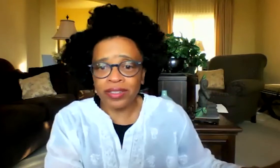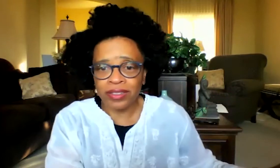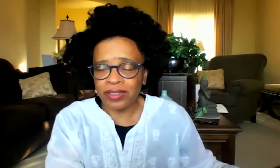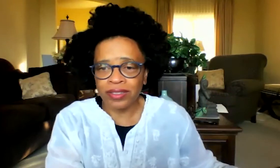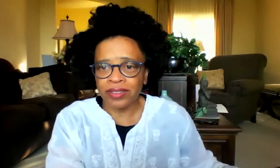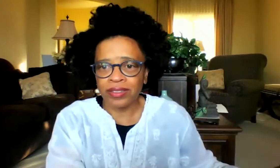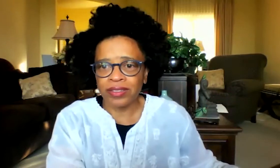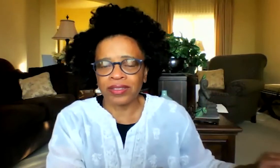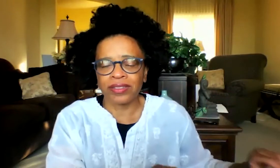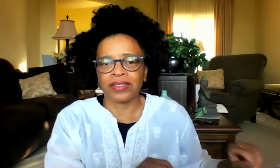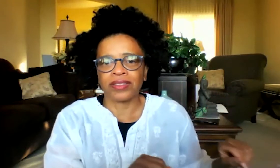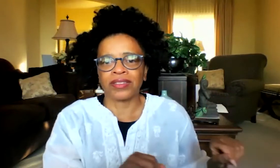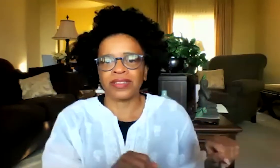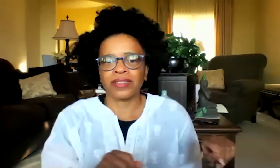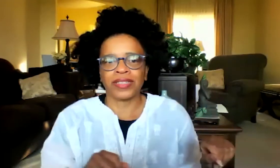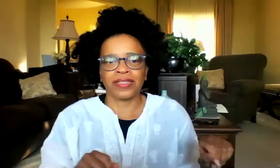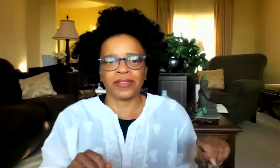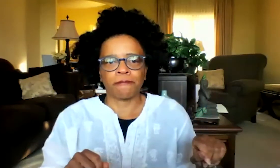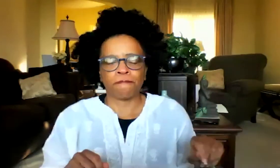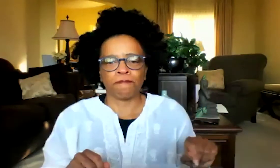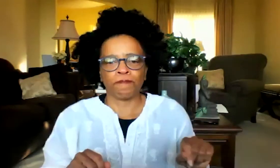disregard.